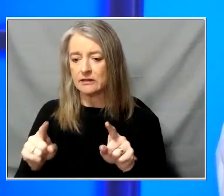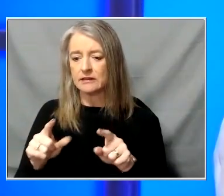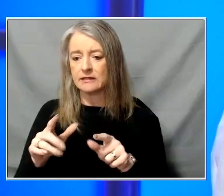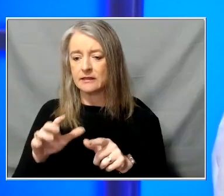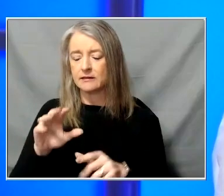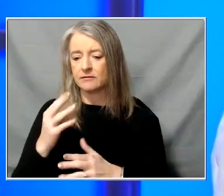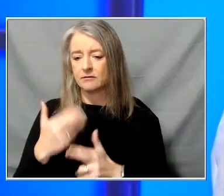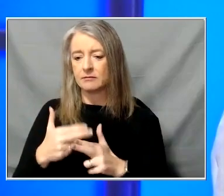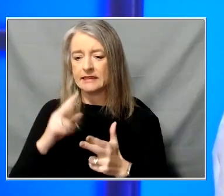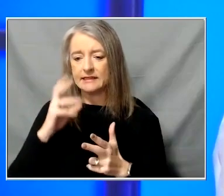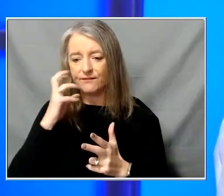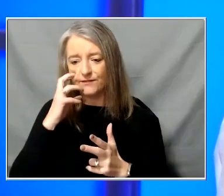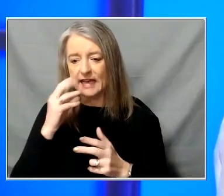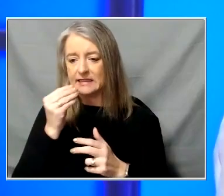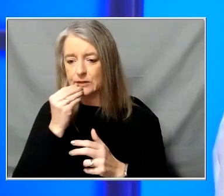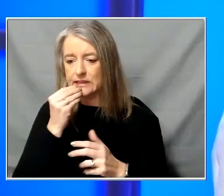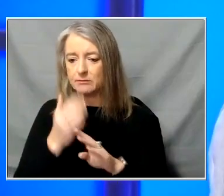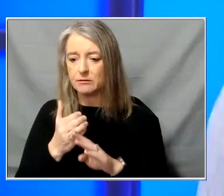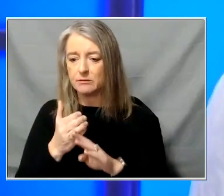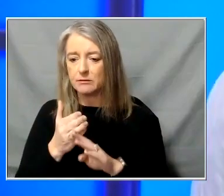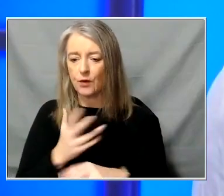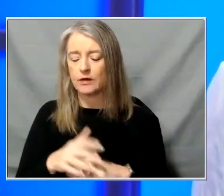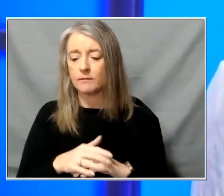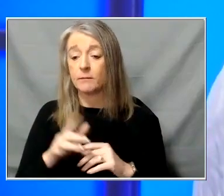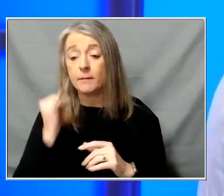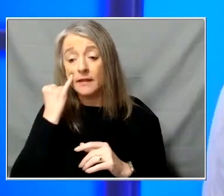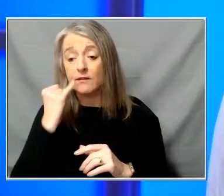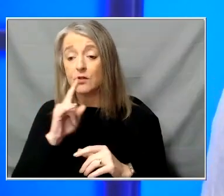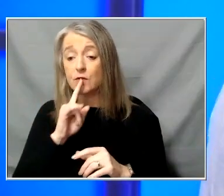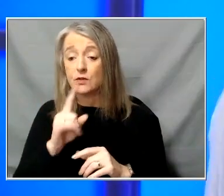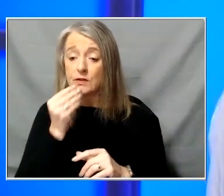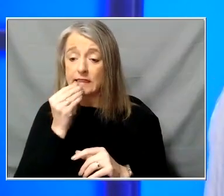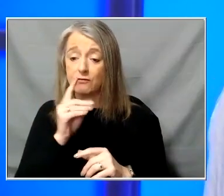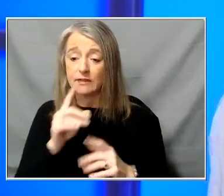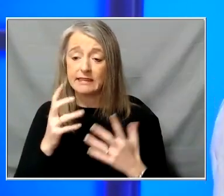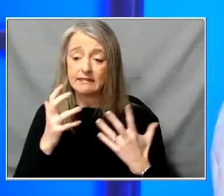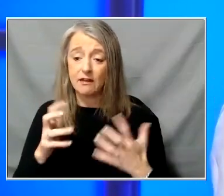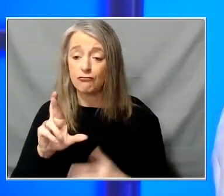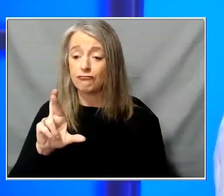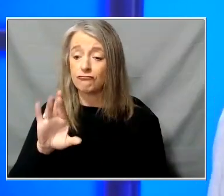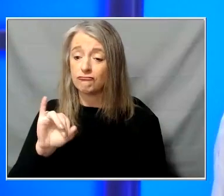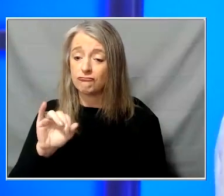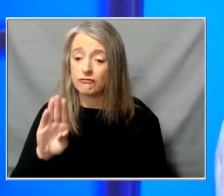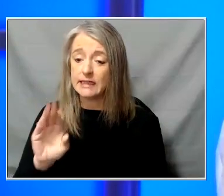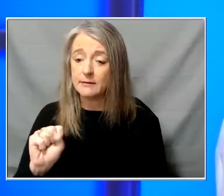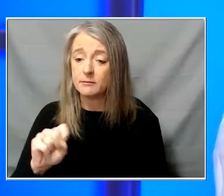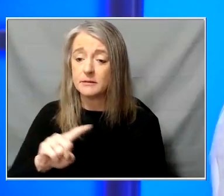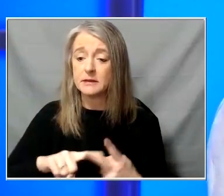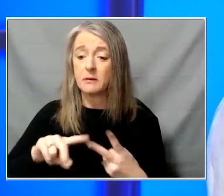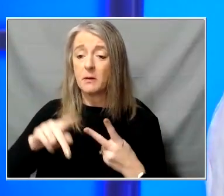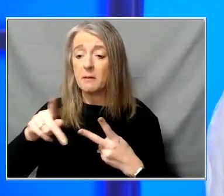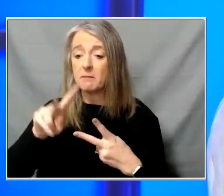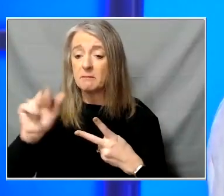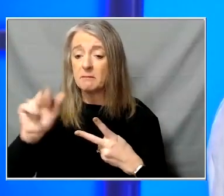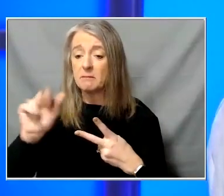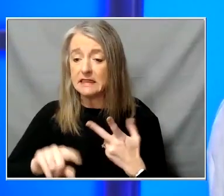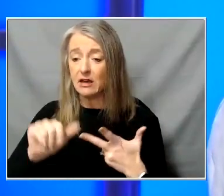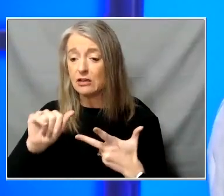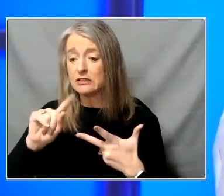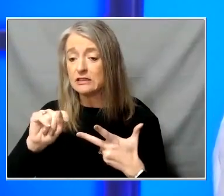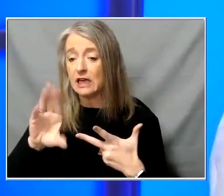don't need it, you don't need it. We don't have anything that effectively dissolves gallstones. Okay, so do you how do they go so away?